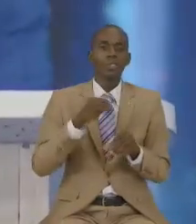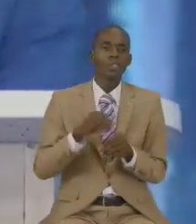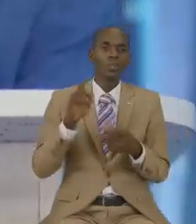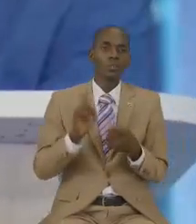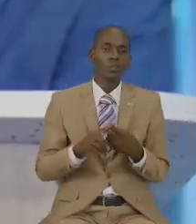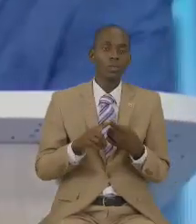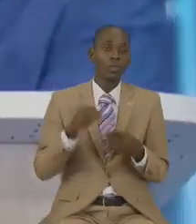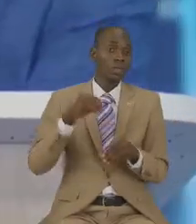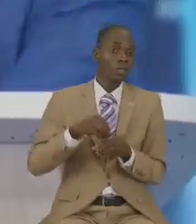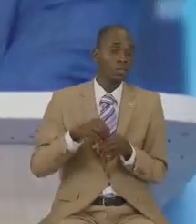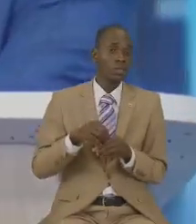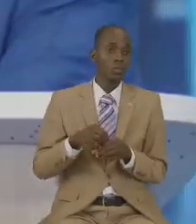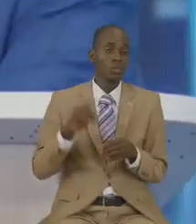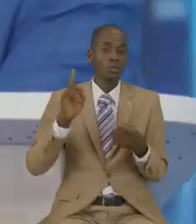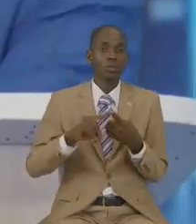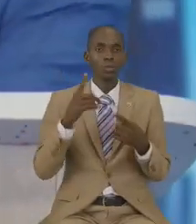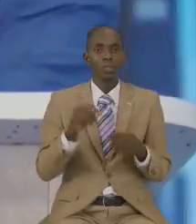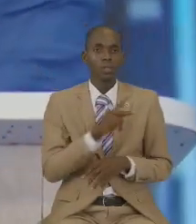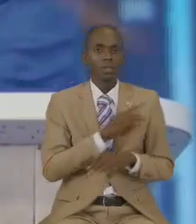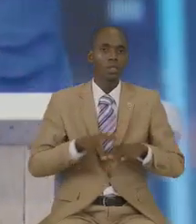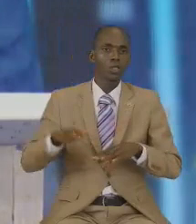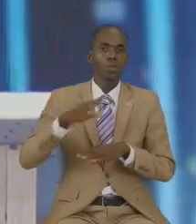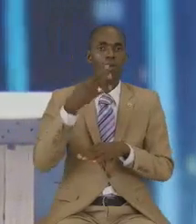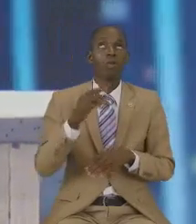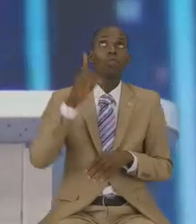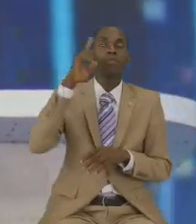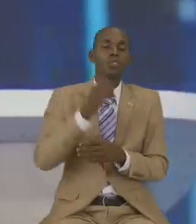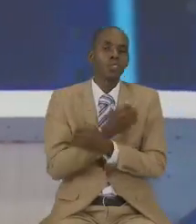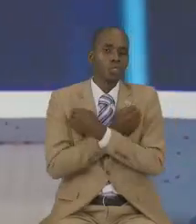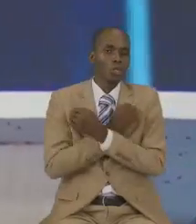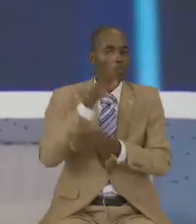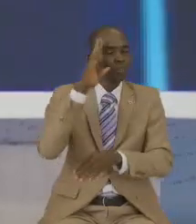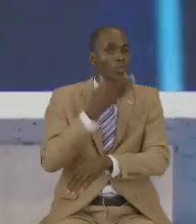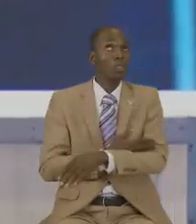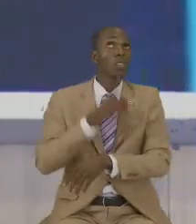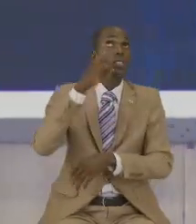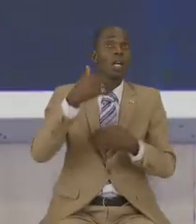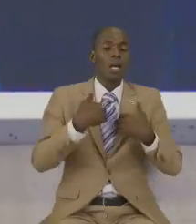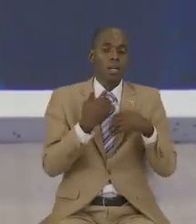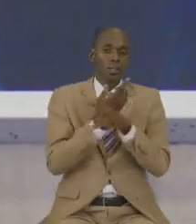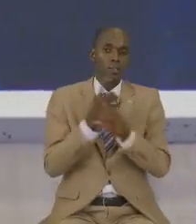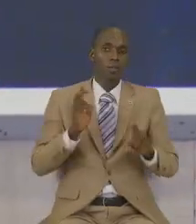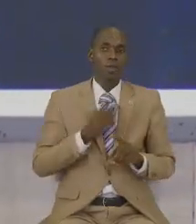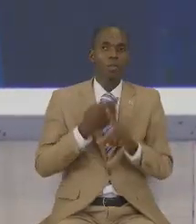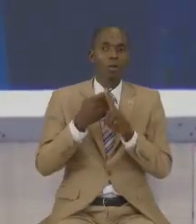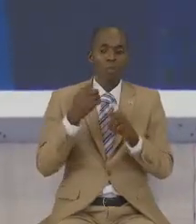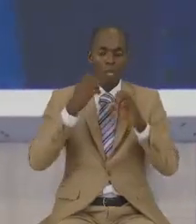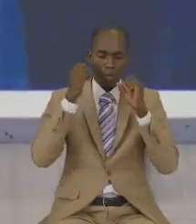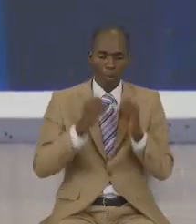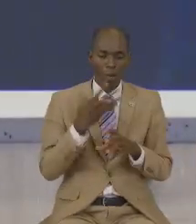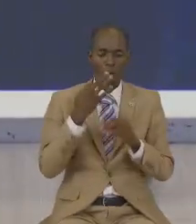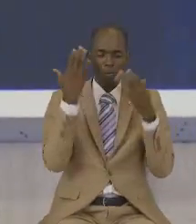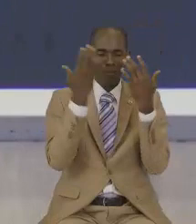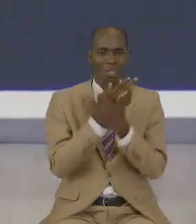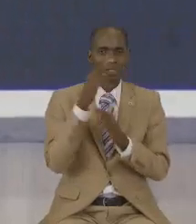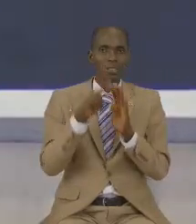the kingdom of his dear son. He has delivered us from the power of darkness,